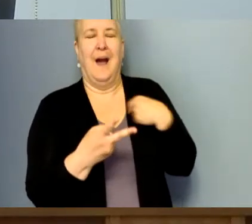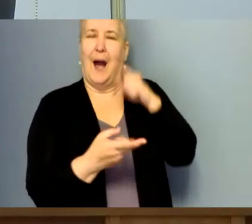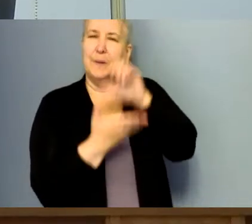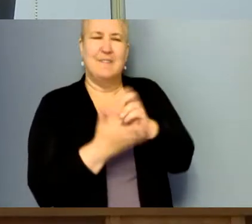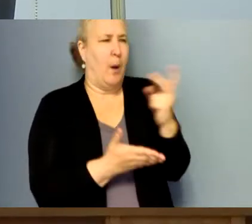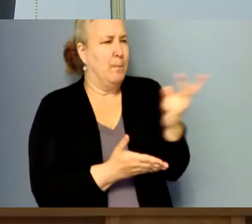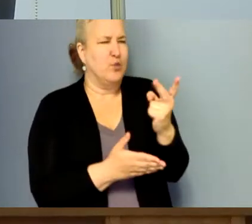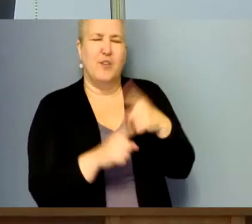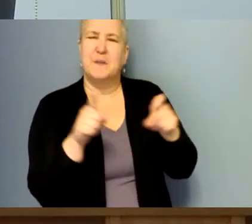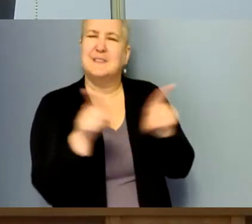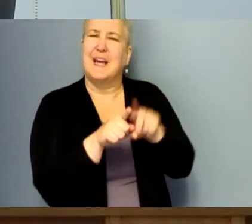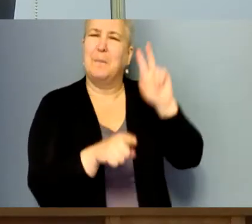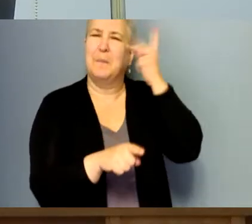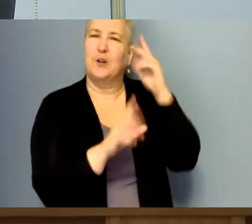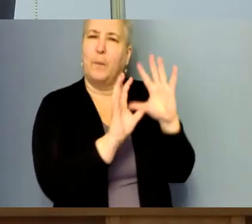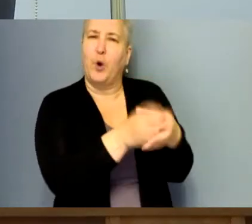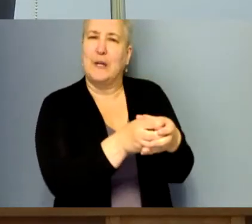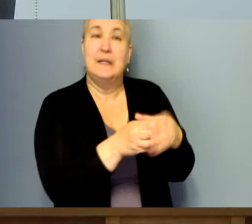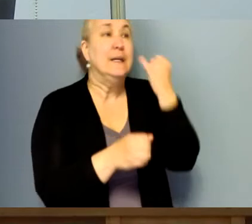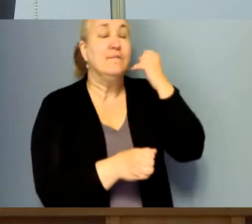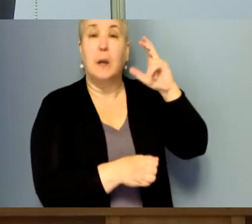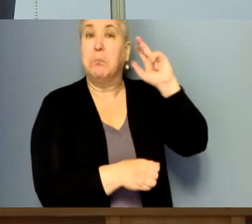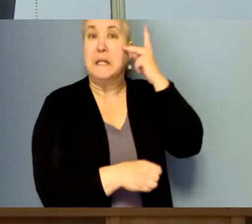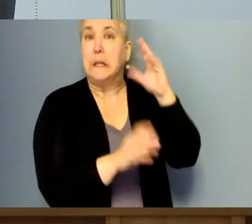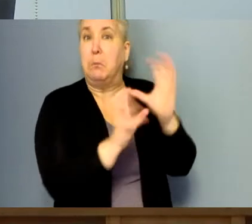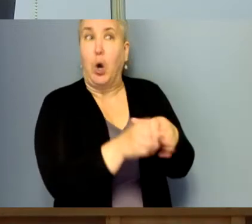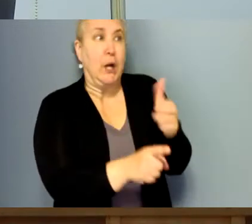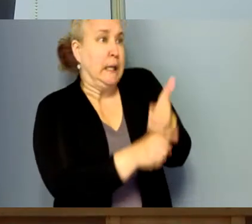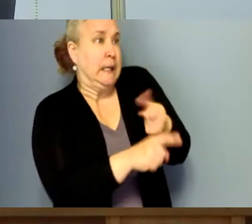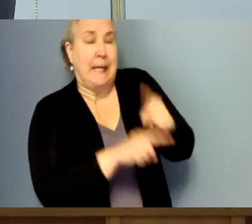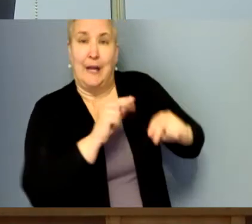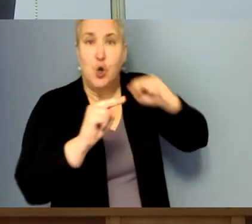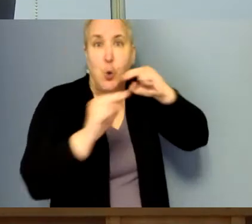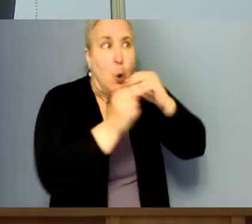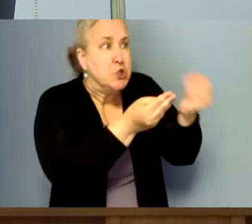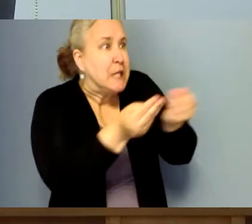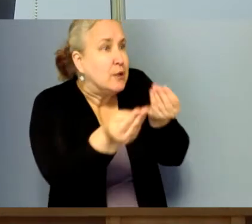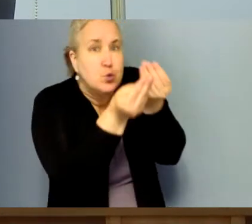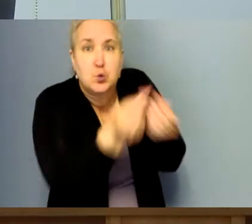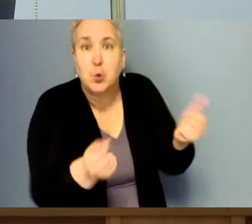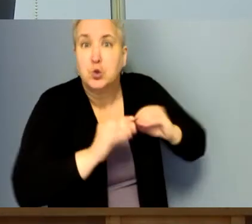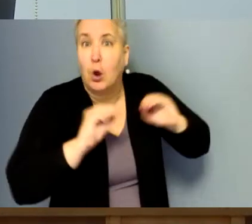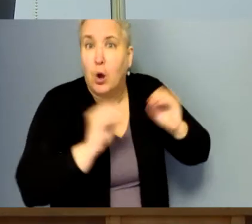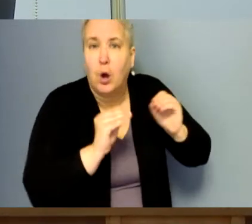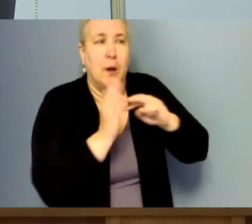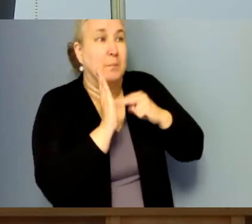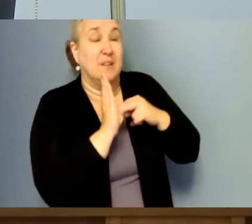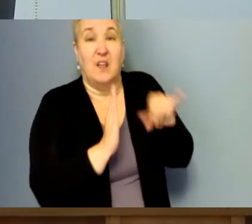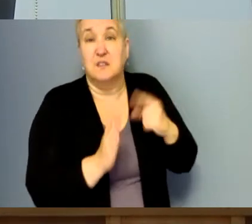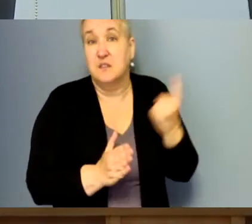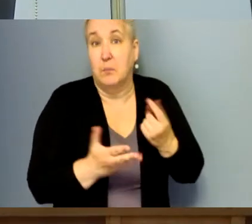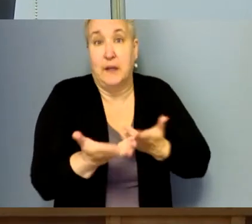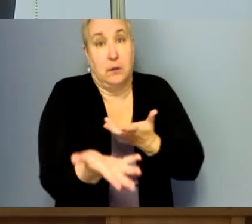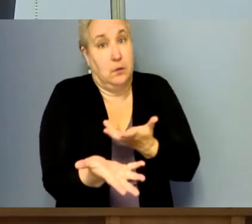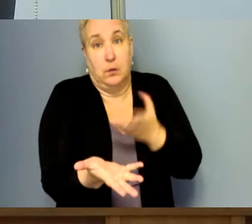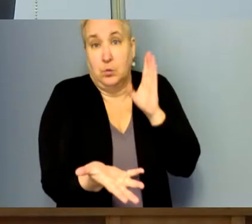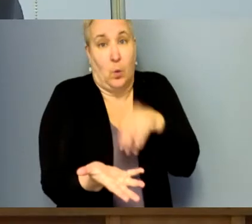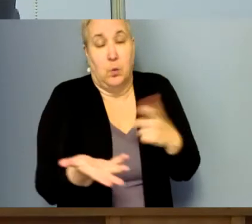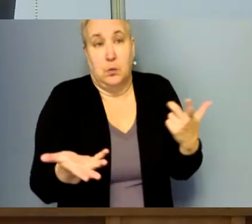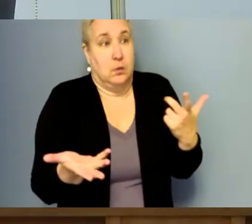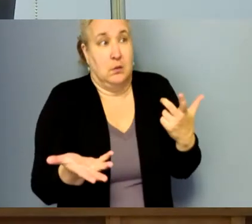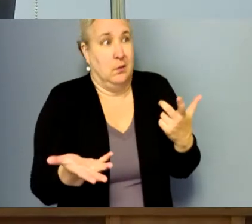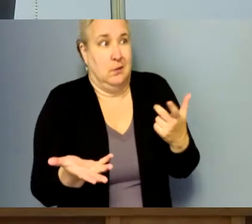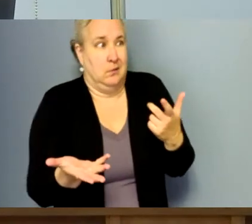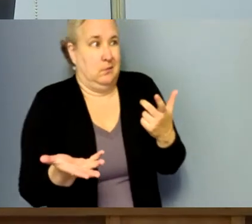you are from the same political party. If the political party can't negotiate some kind of solution, then that's something that's, no more than we can